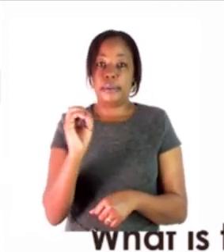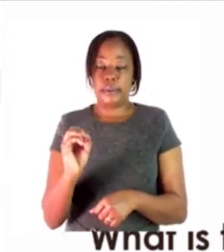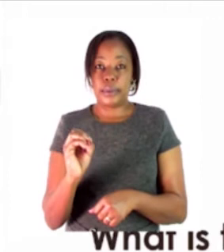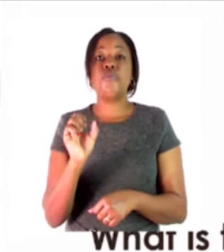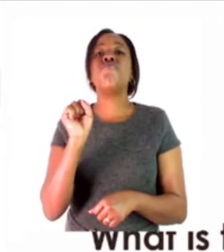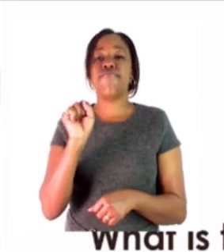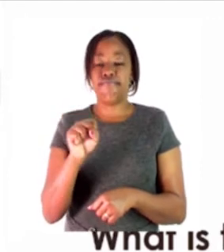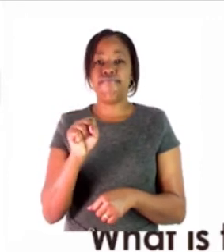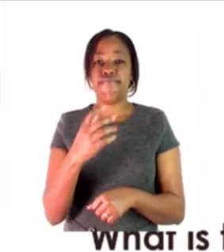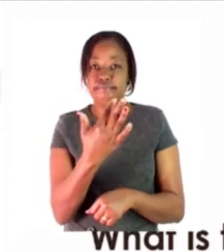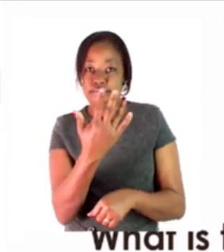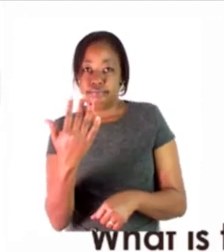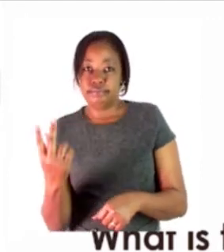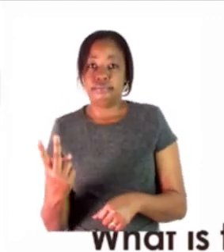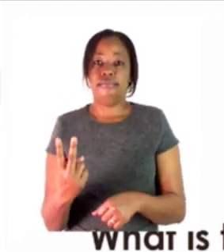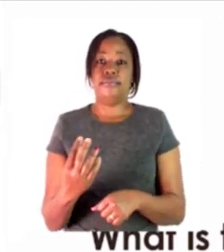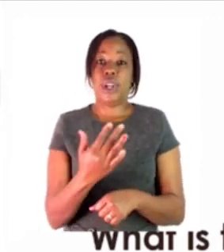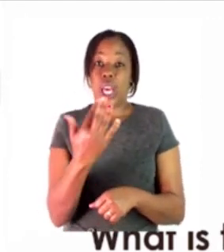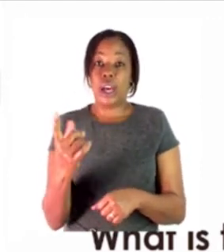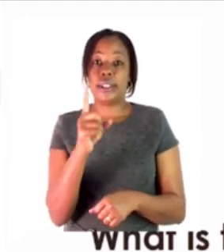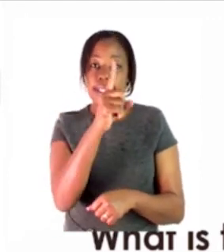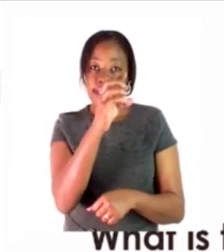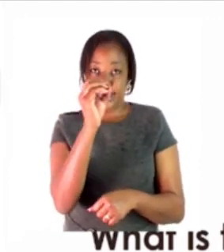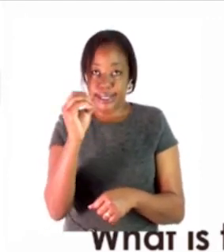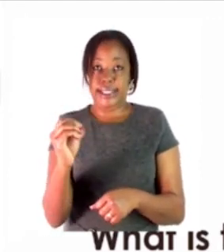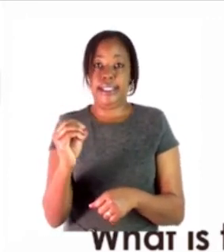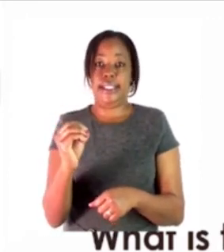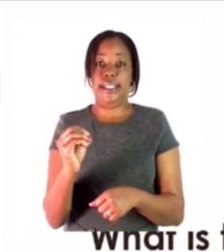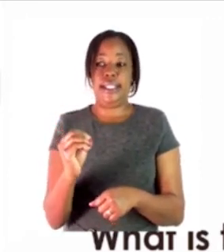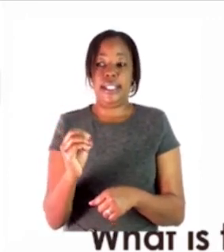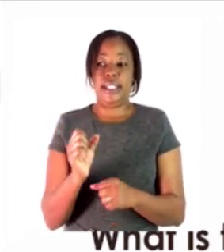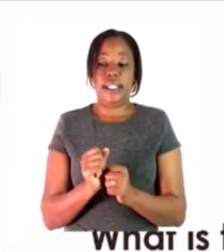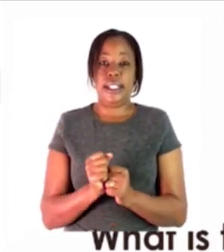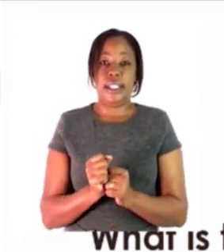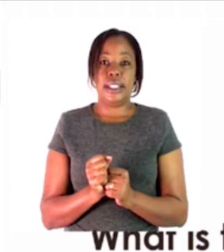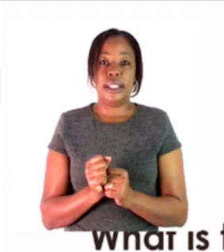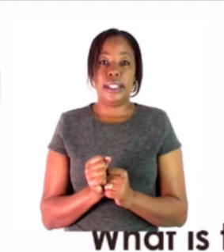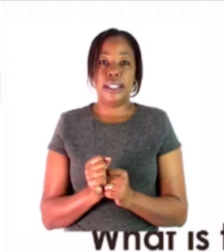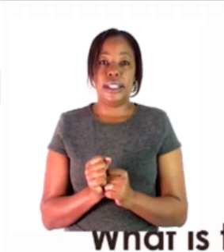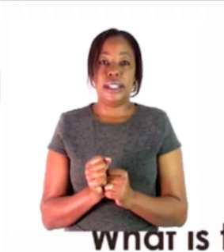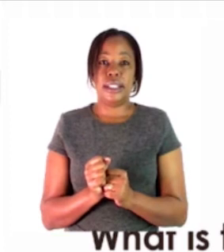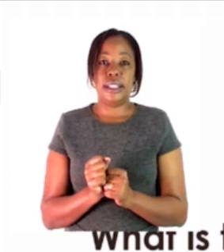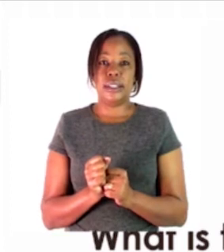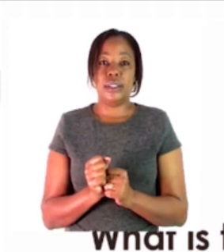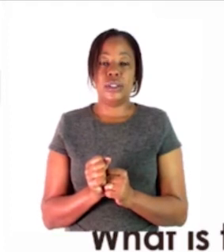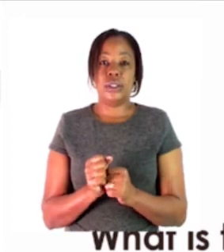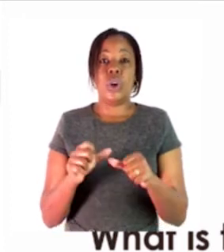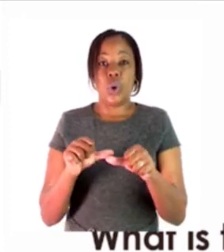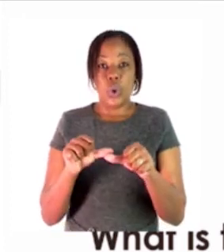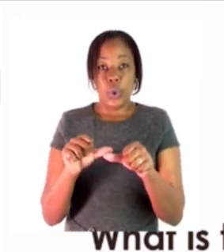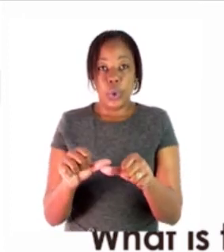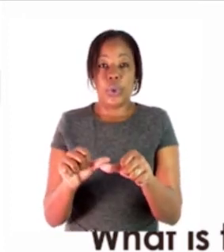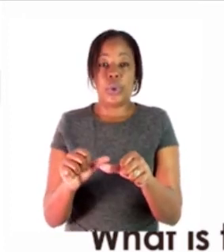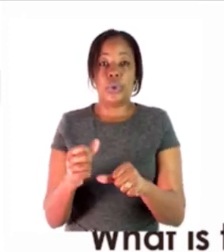10. Therefore, when you are counting all these dots in 10, you will get to the last number. And that will be easy for